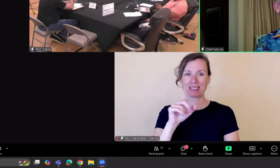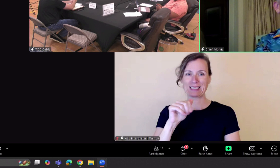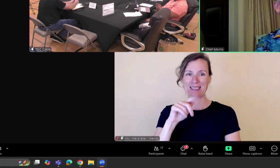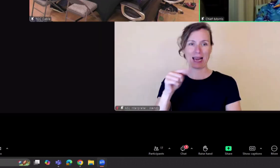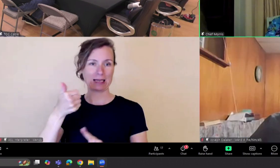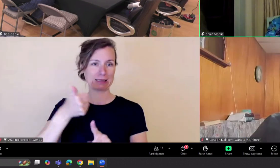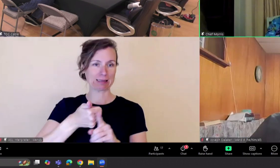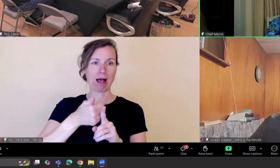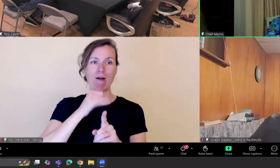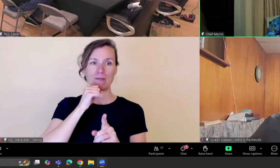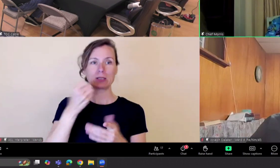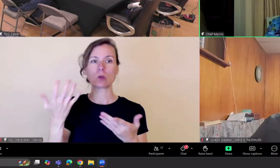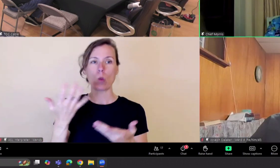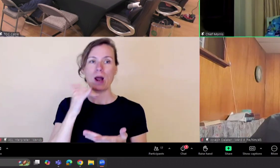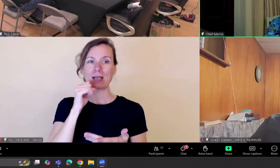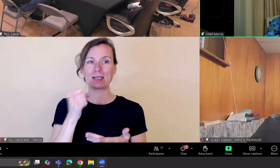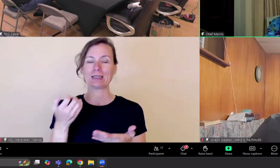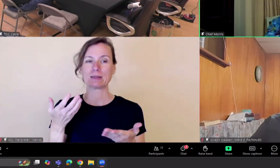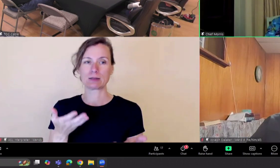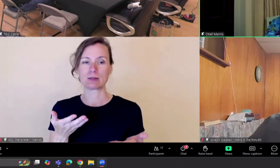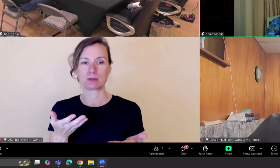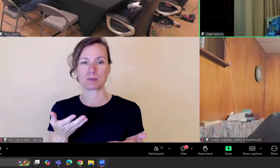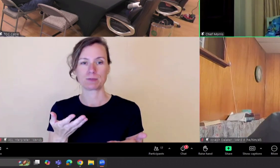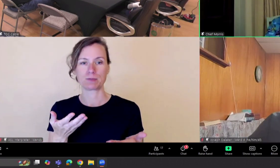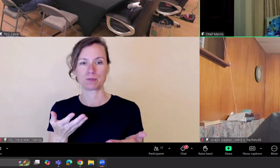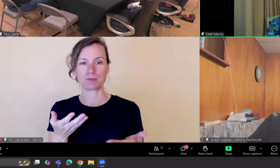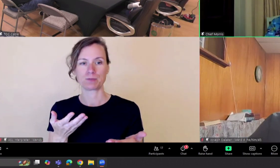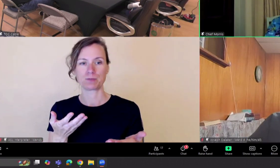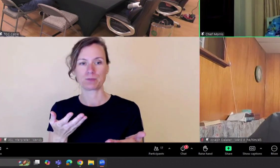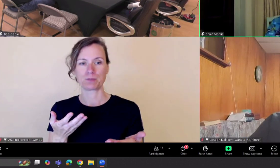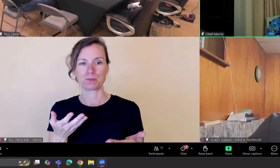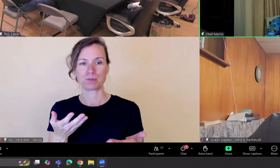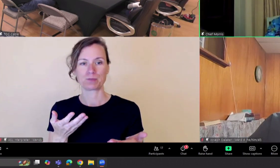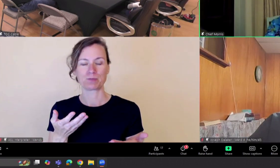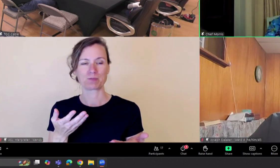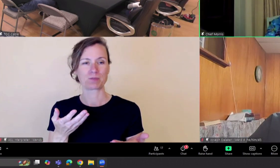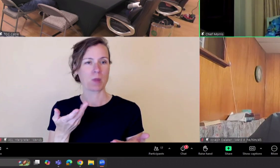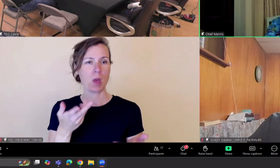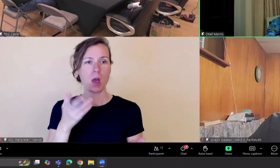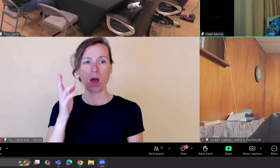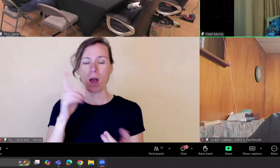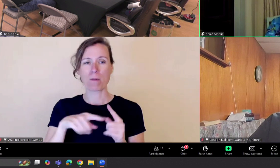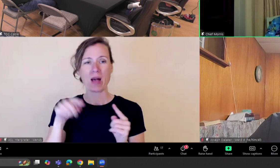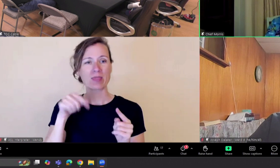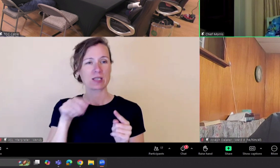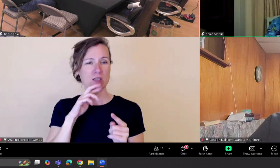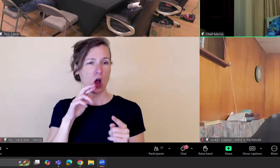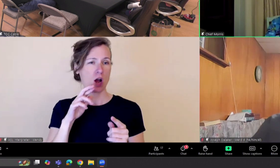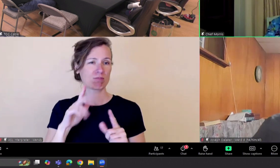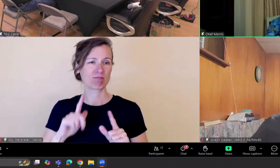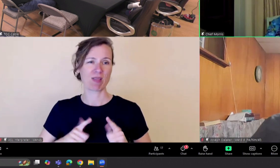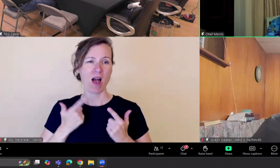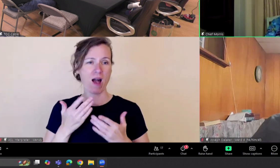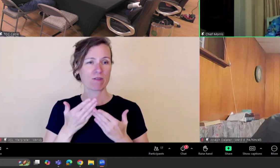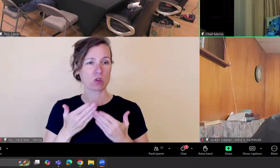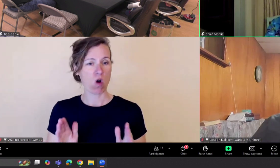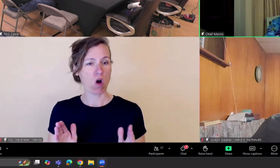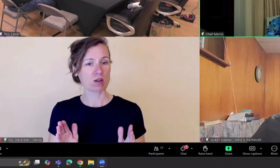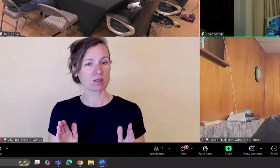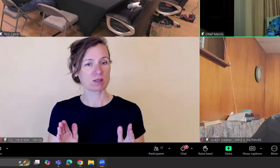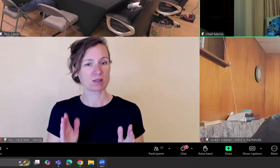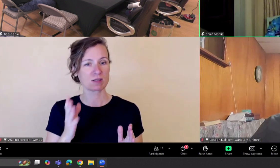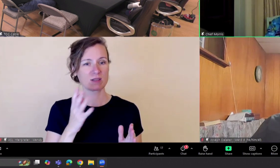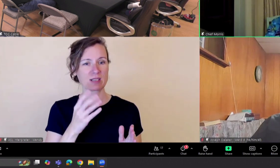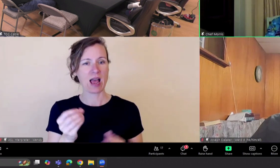the statistics be darned, these are souls that are lost. And in Riverdale Park, it was 2 small children. The adults survived the injuries, and